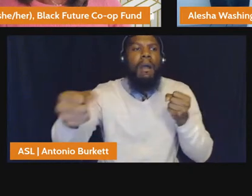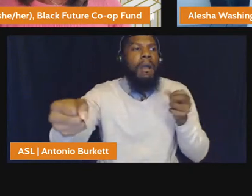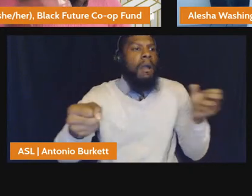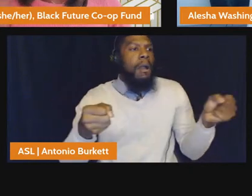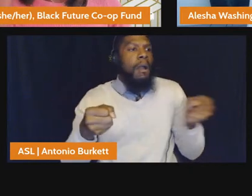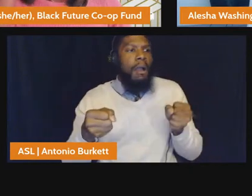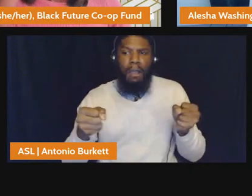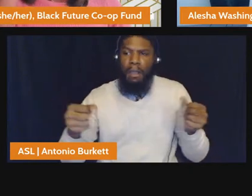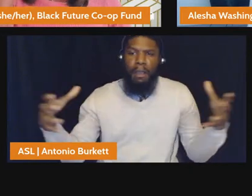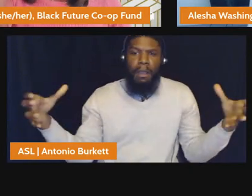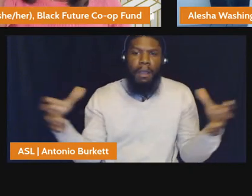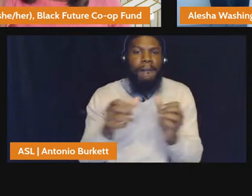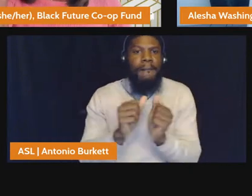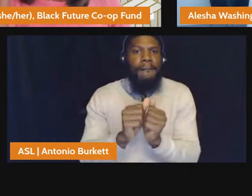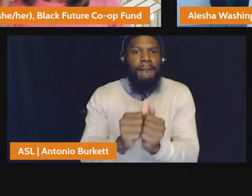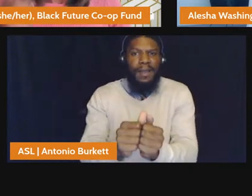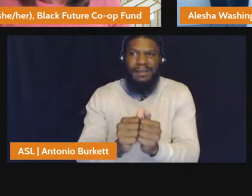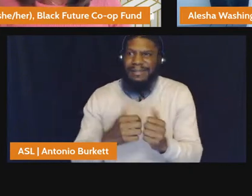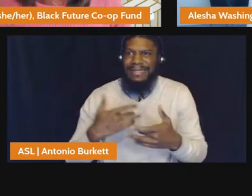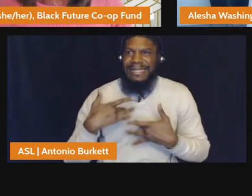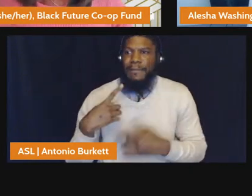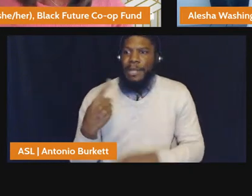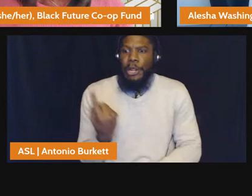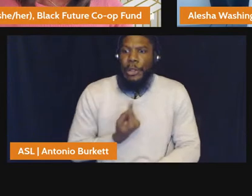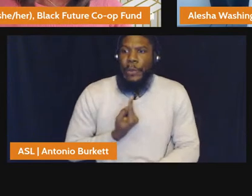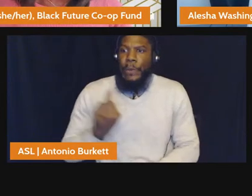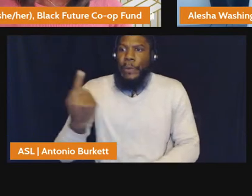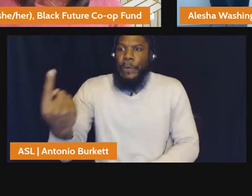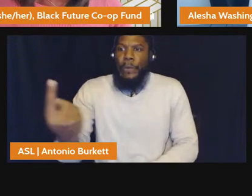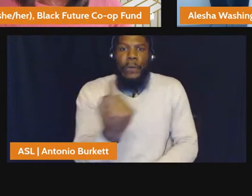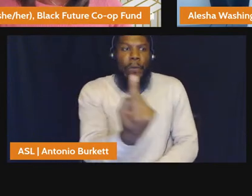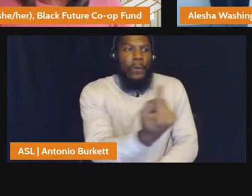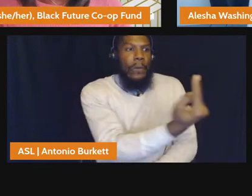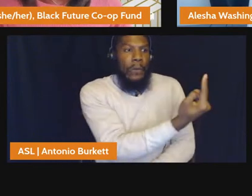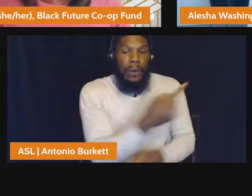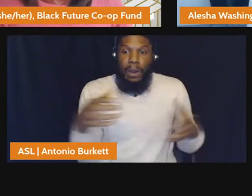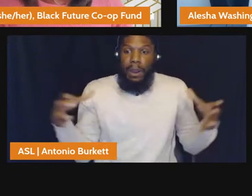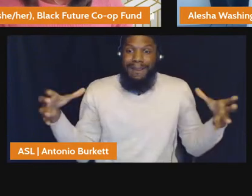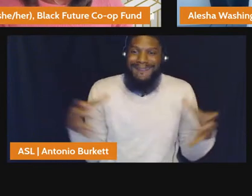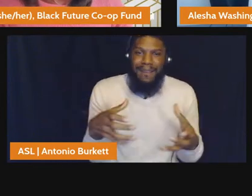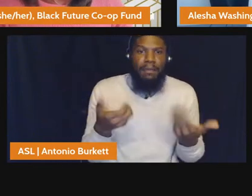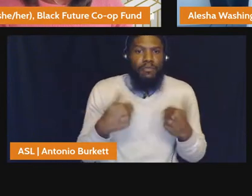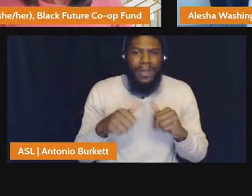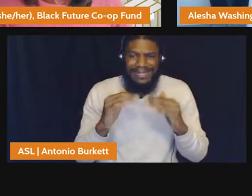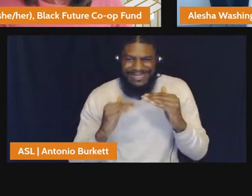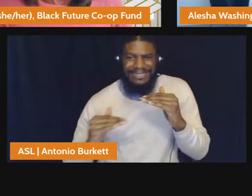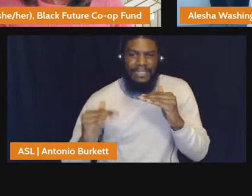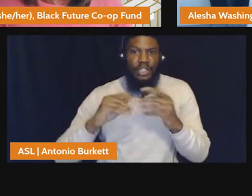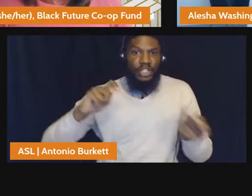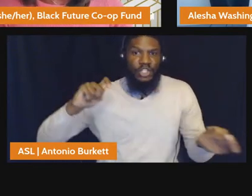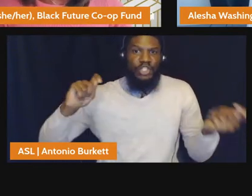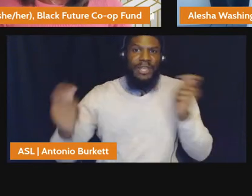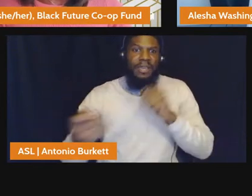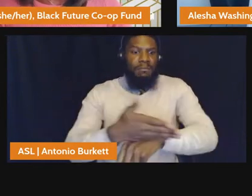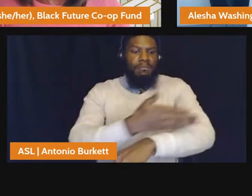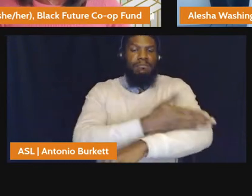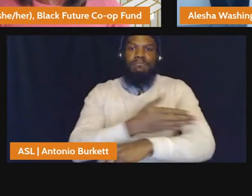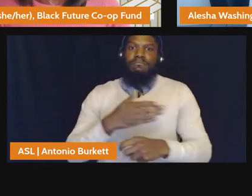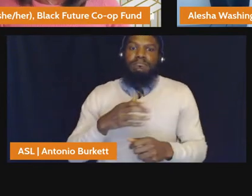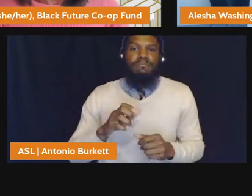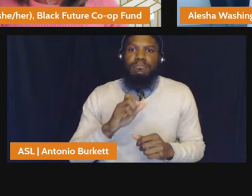an organization trying to initiate change were super, super useful for me. And it's not easy at